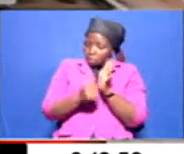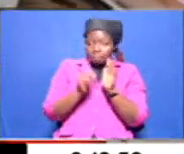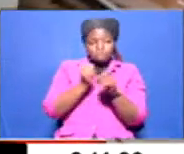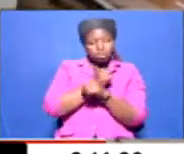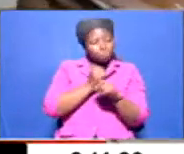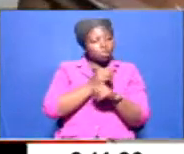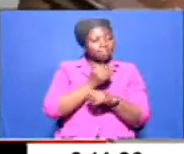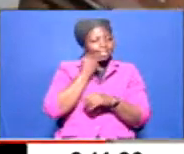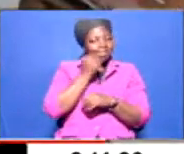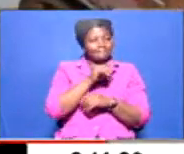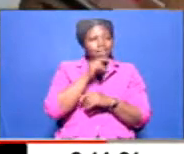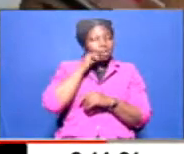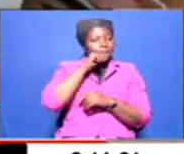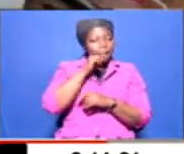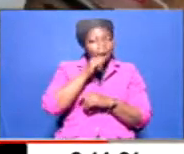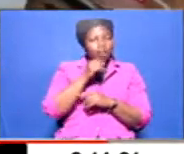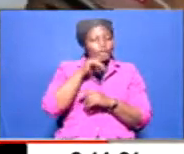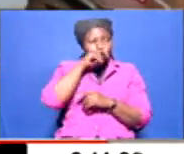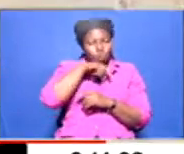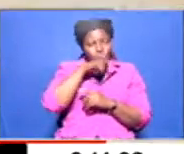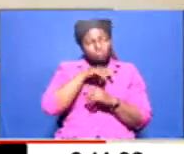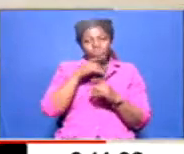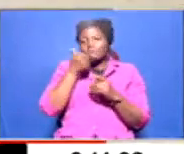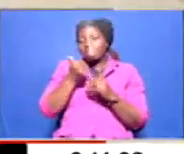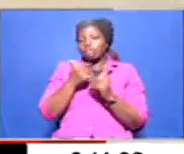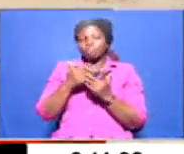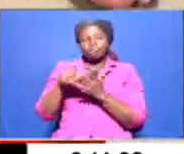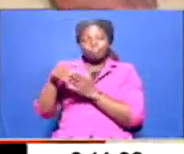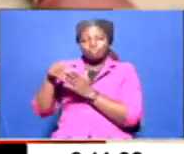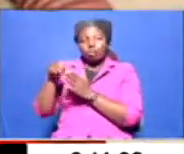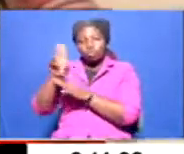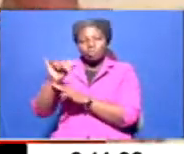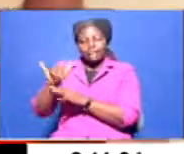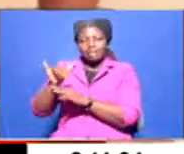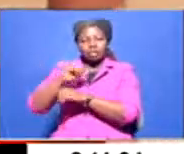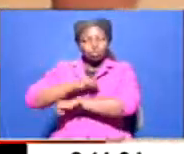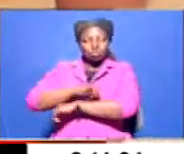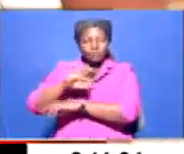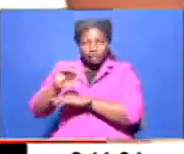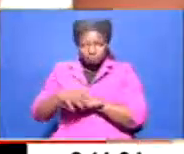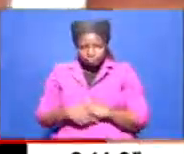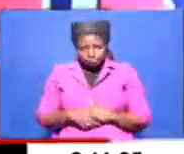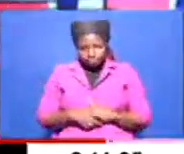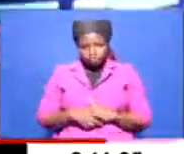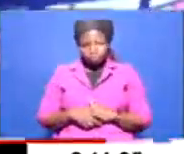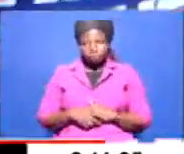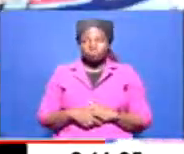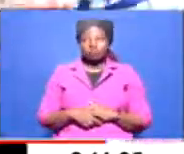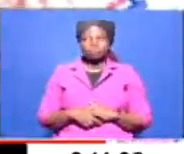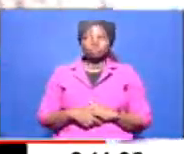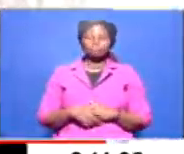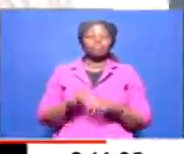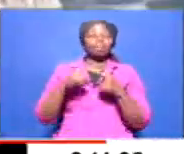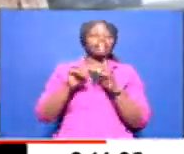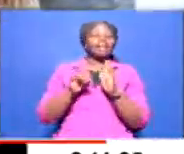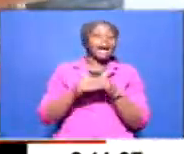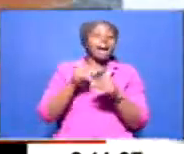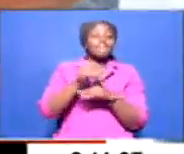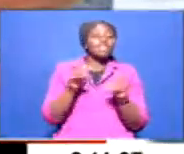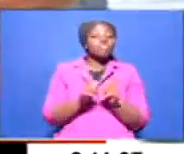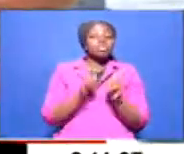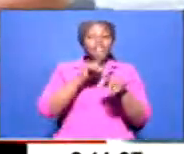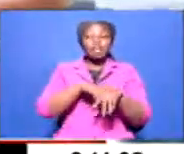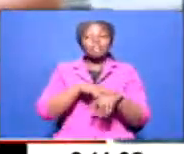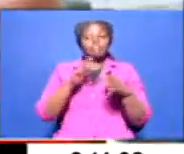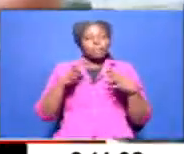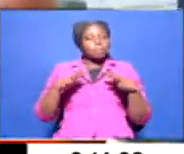namna. But moments later, Lady Luck came calling after well wishers came to his aid. The desperation turning